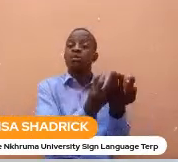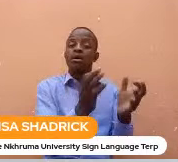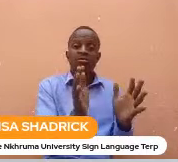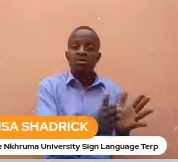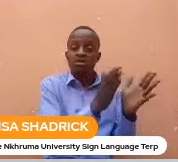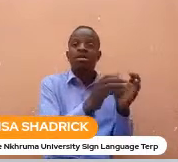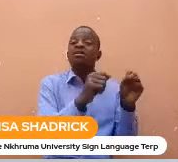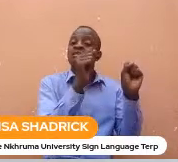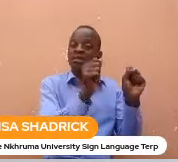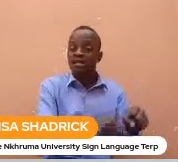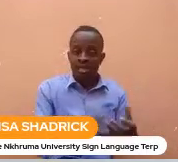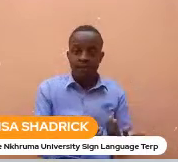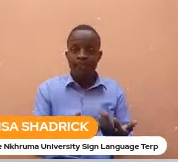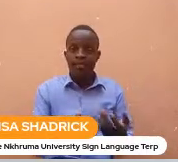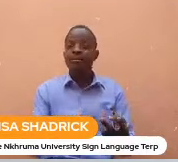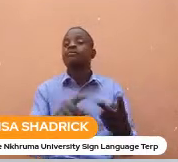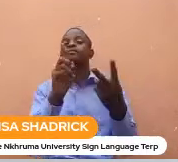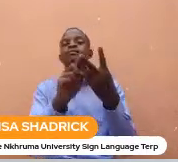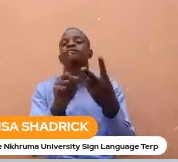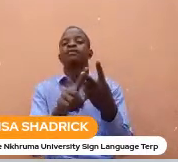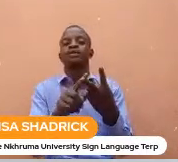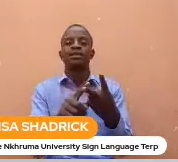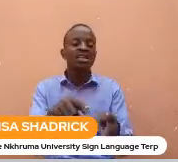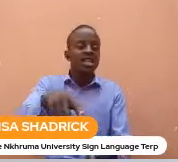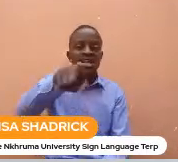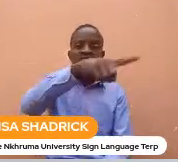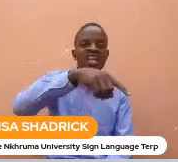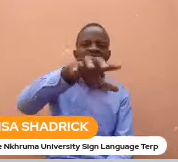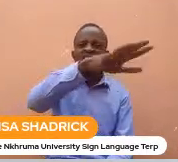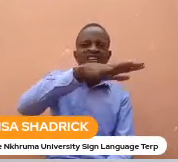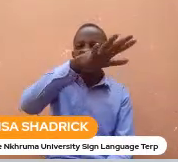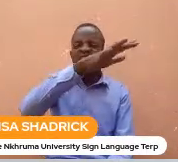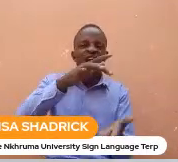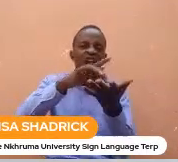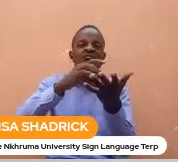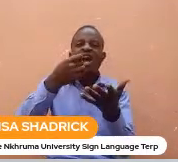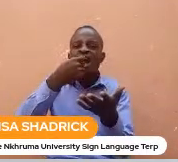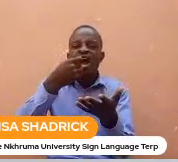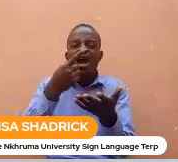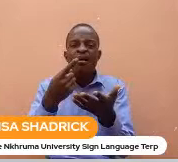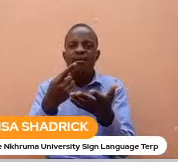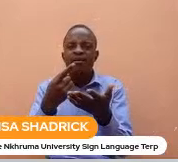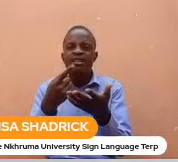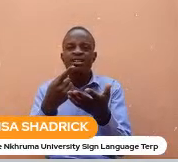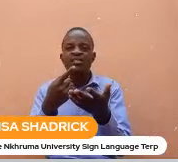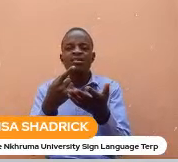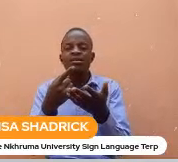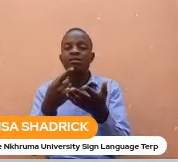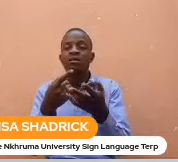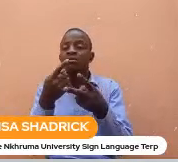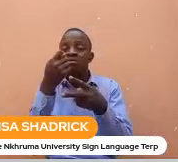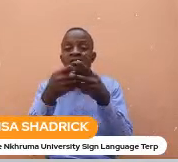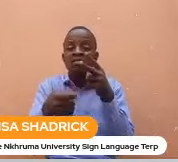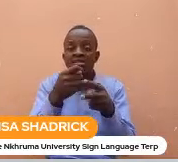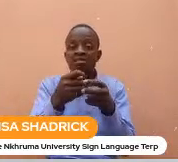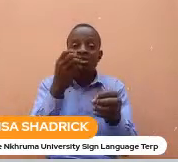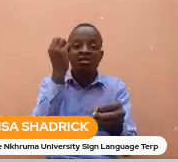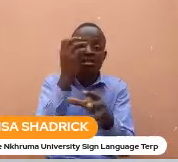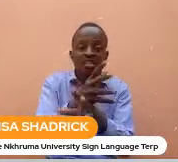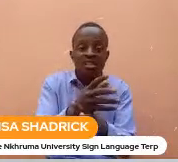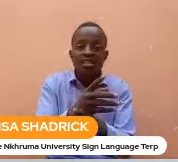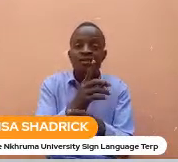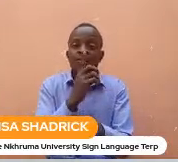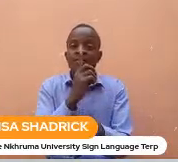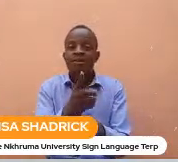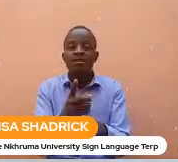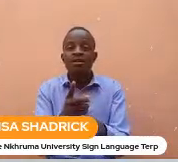also that young people who access contraceptives are promiscuous. No, not quite. Young people who access contraceptives are not